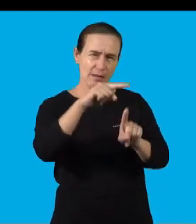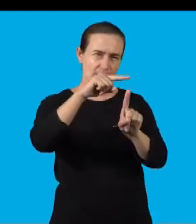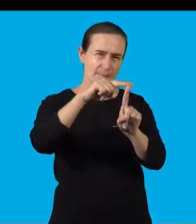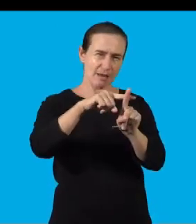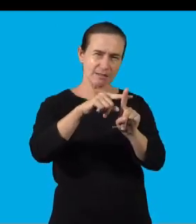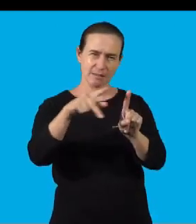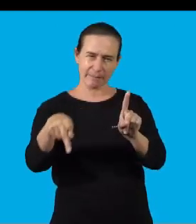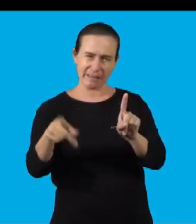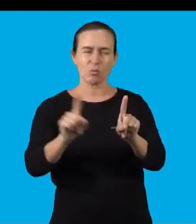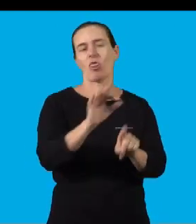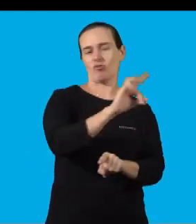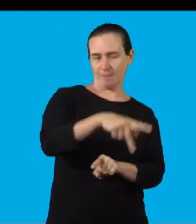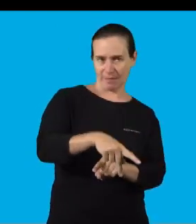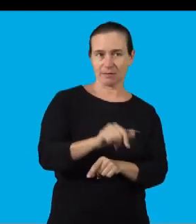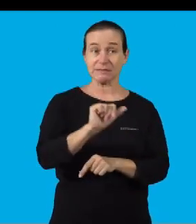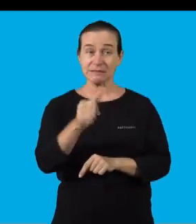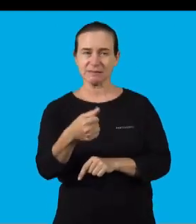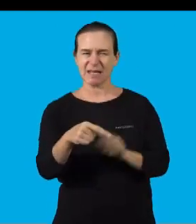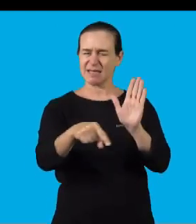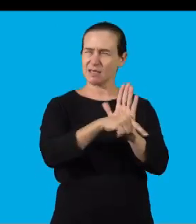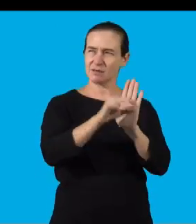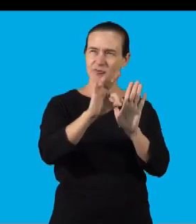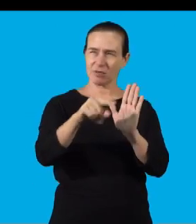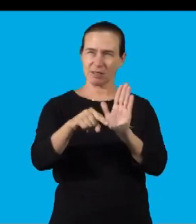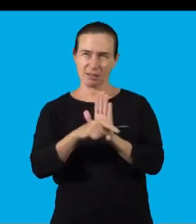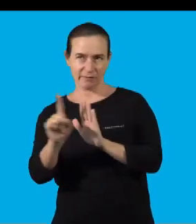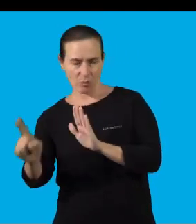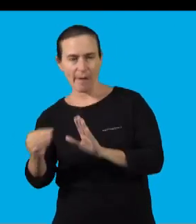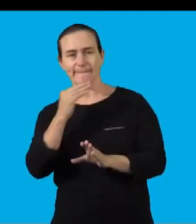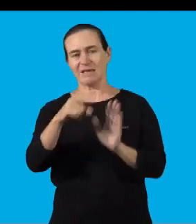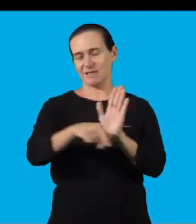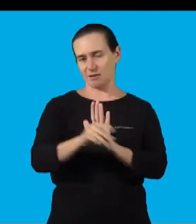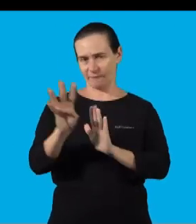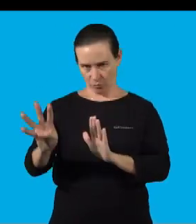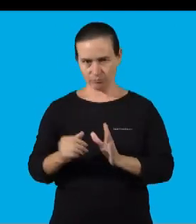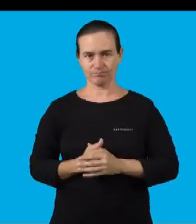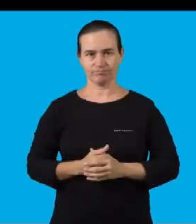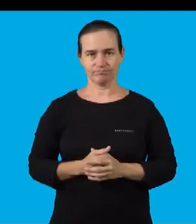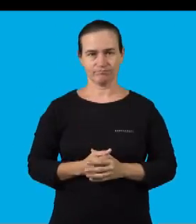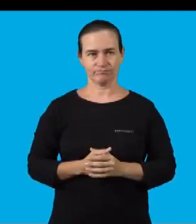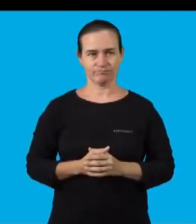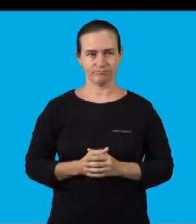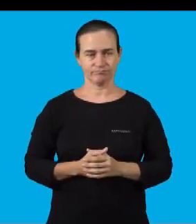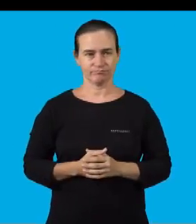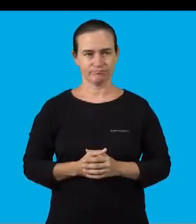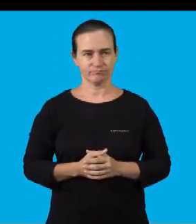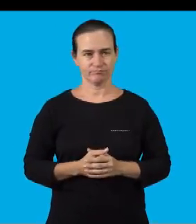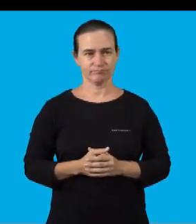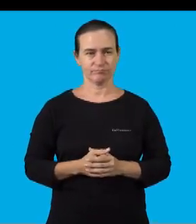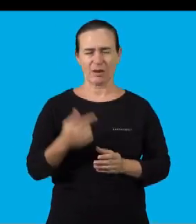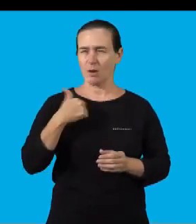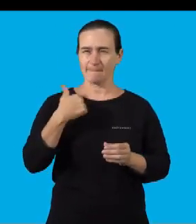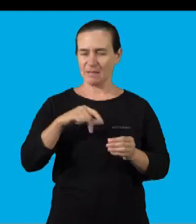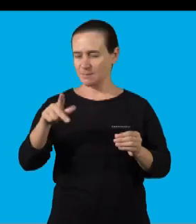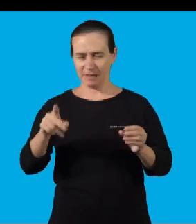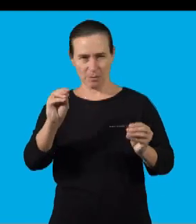is 3p, and a negative 3 minus 1, that is a negative 4. When we put the like terms